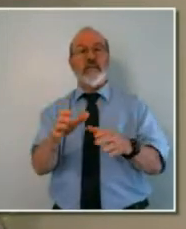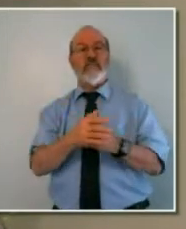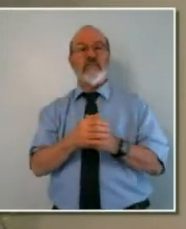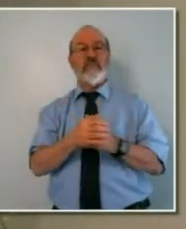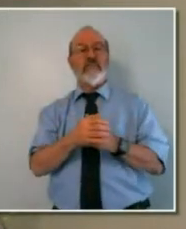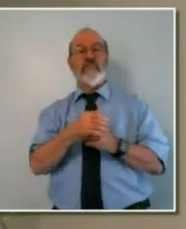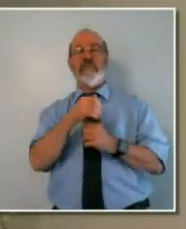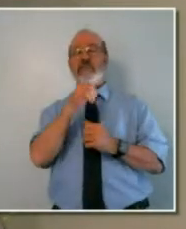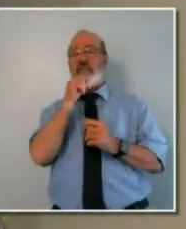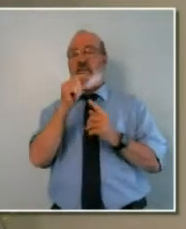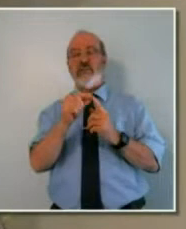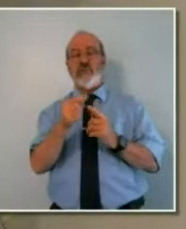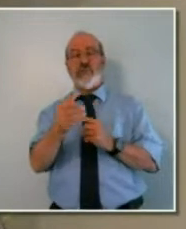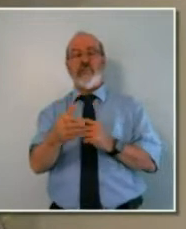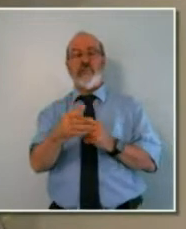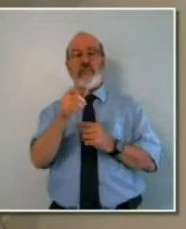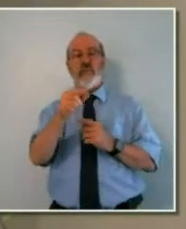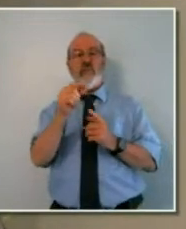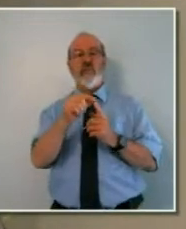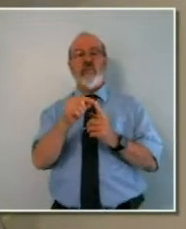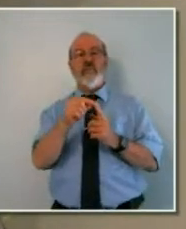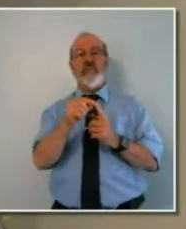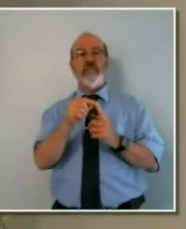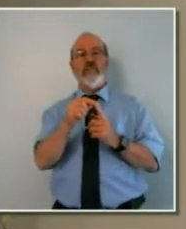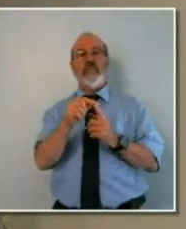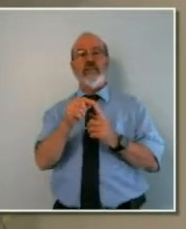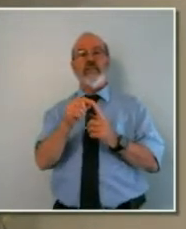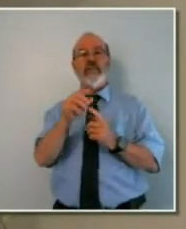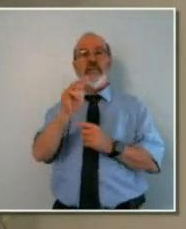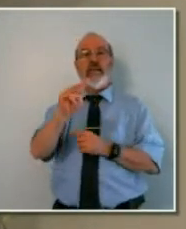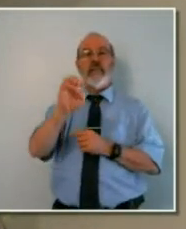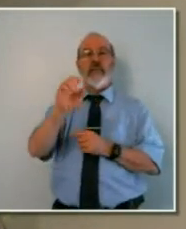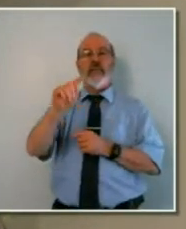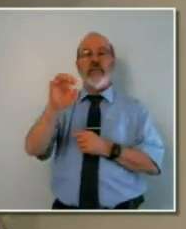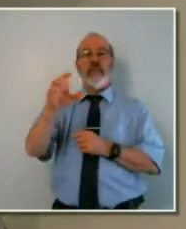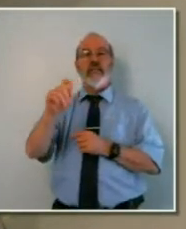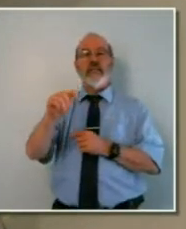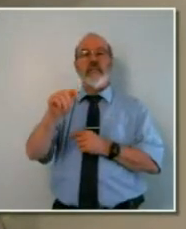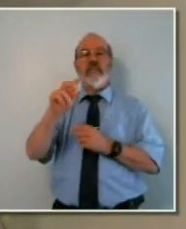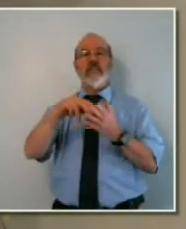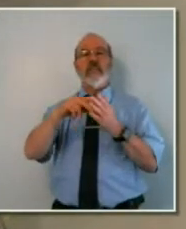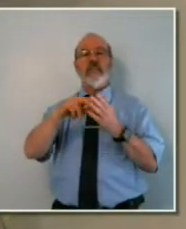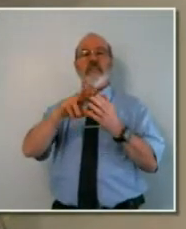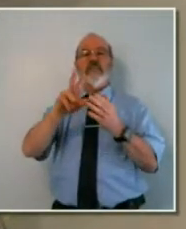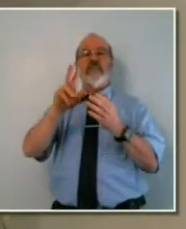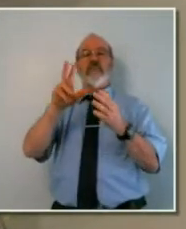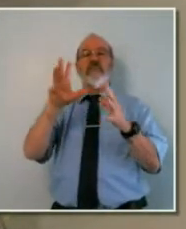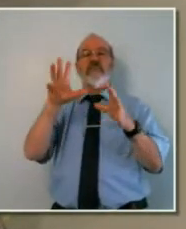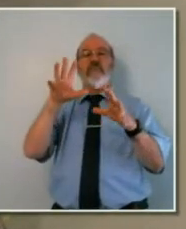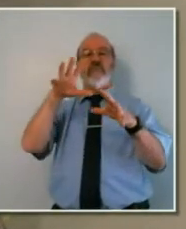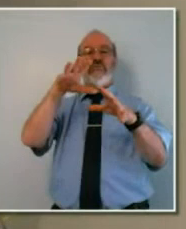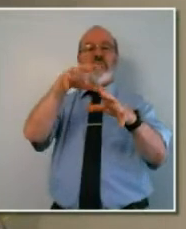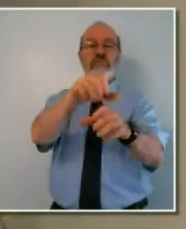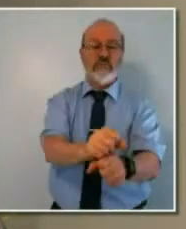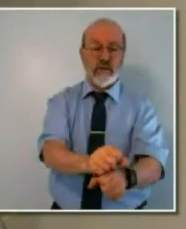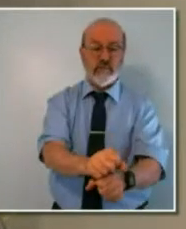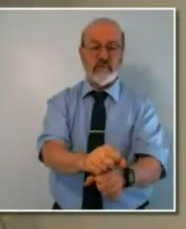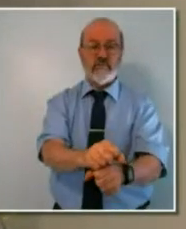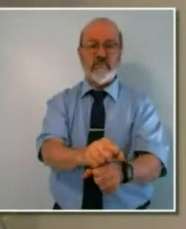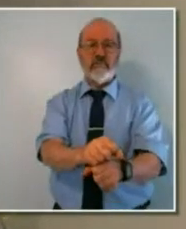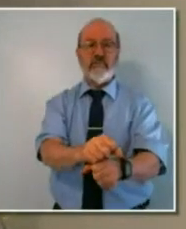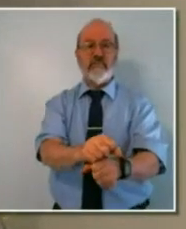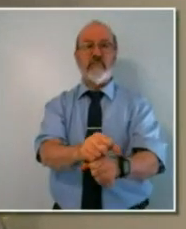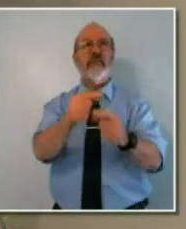the word. The word here, meetest, is a word for falling upon, for seizing upon, for